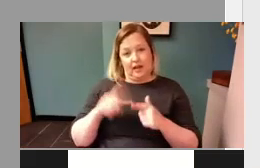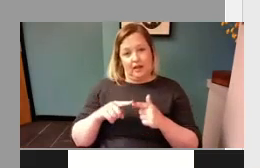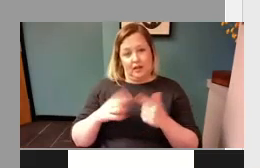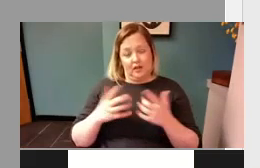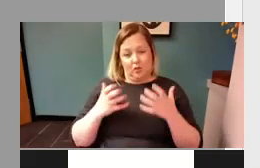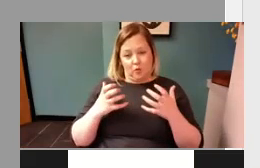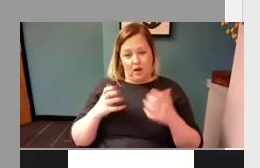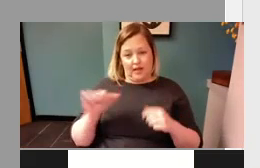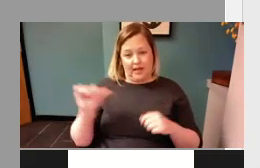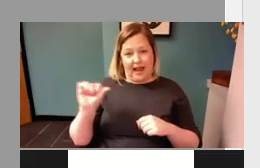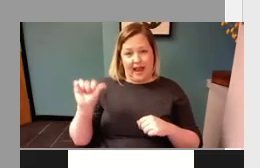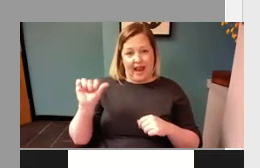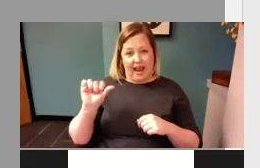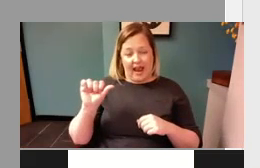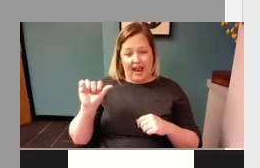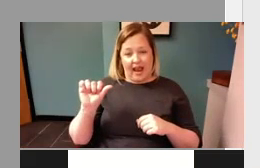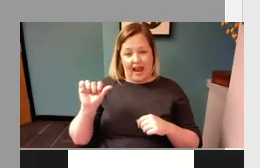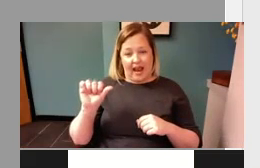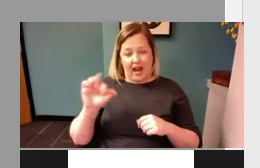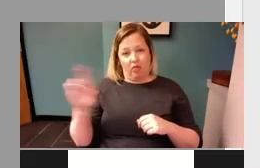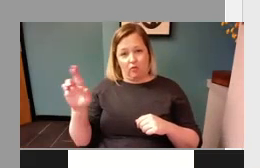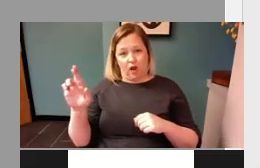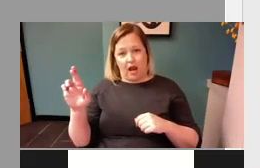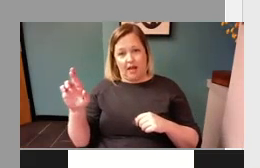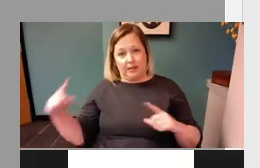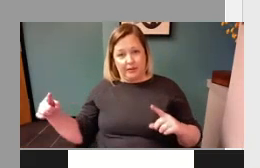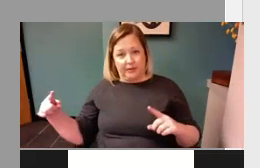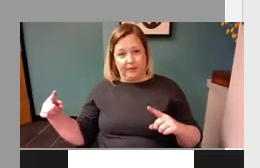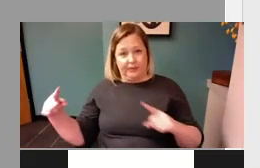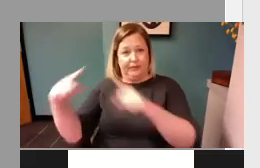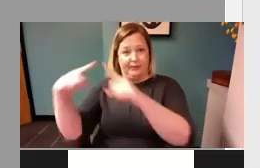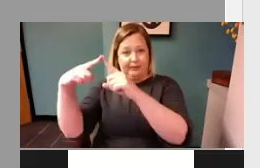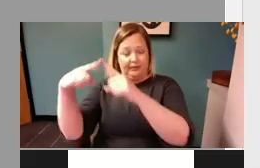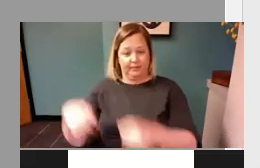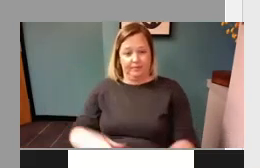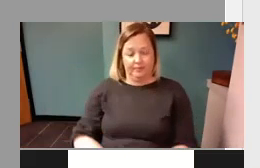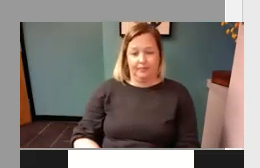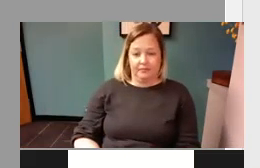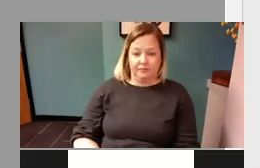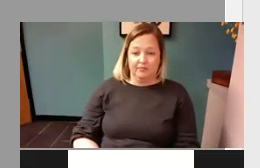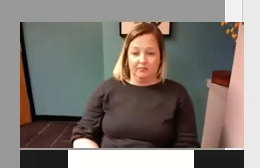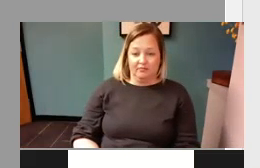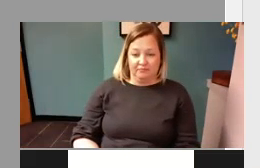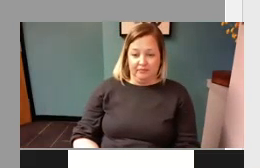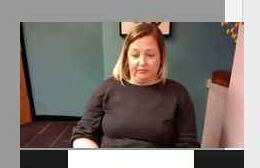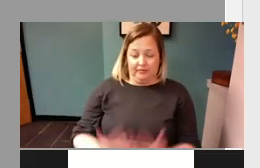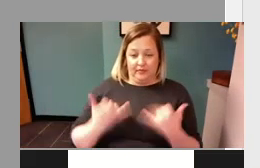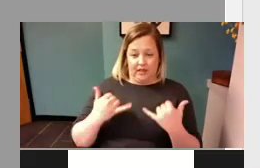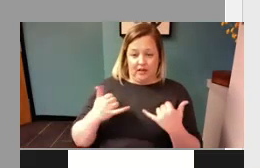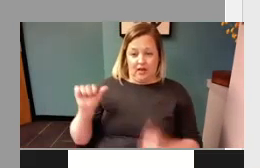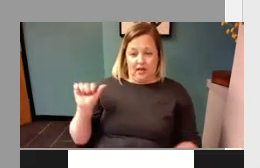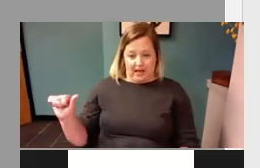be connected somewhere here with this thing, where now we would have A